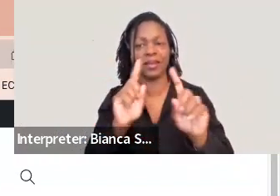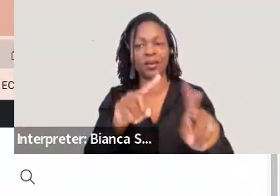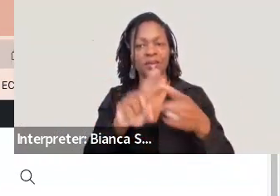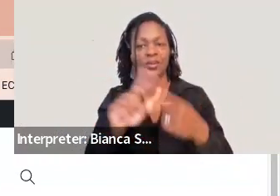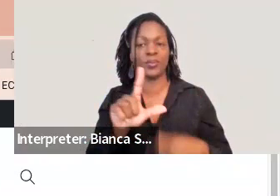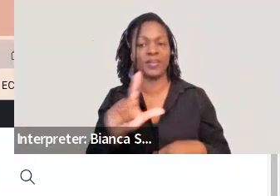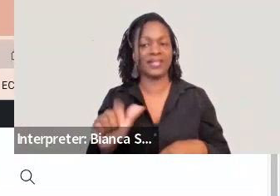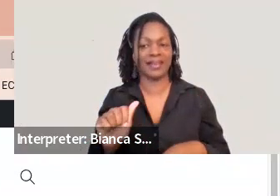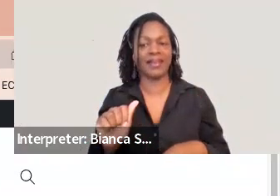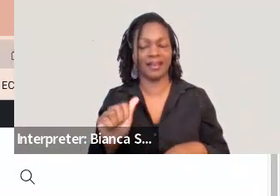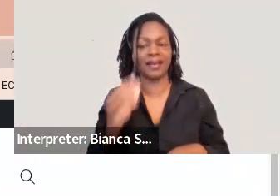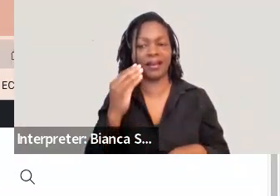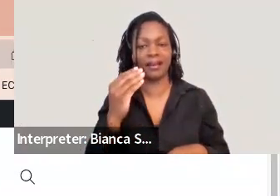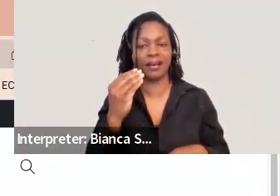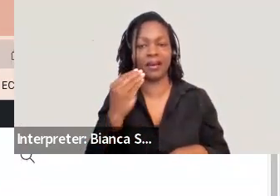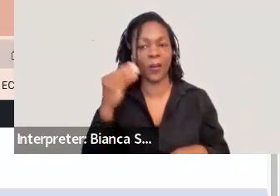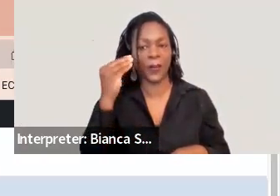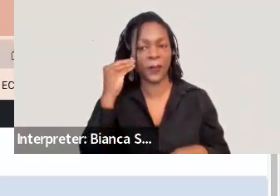homepage.